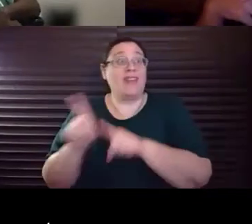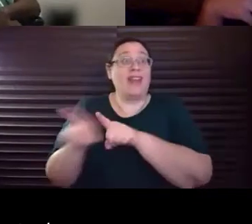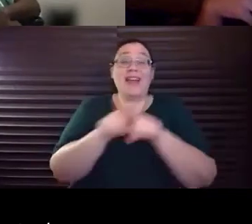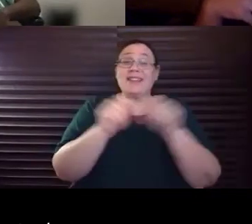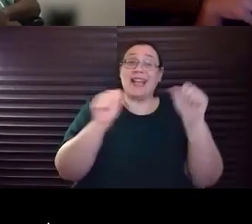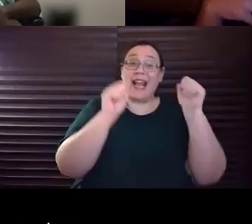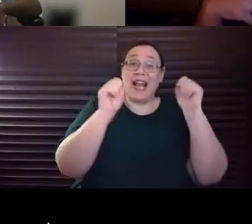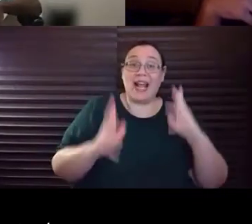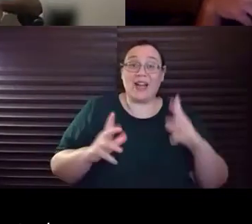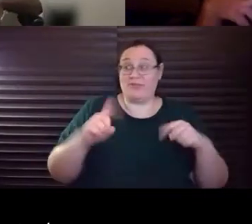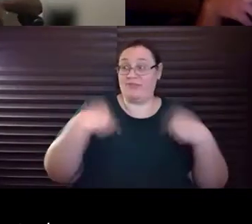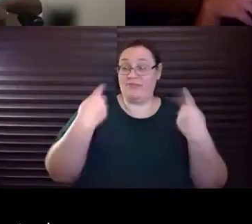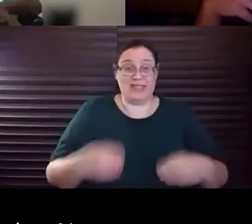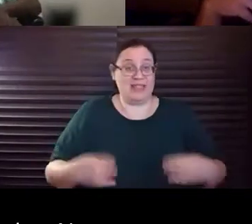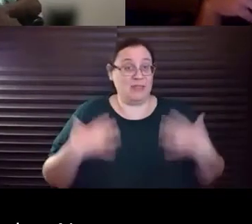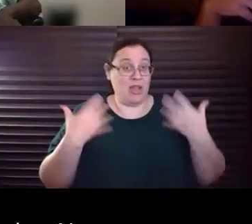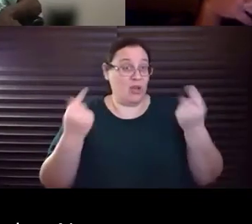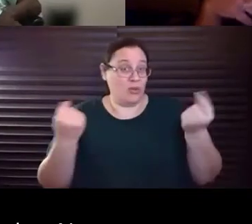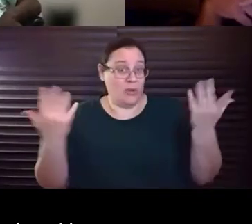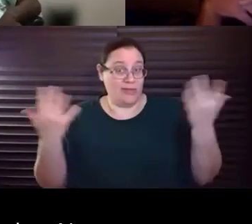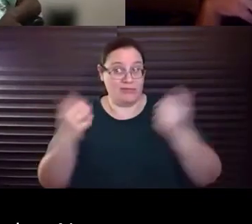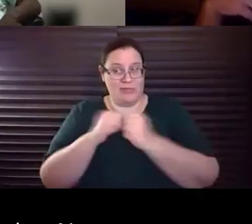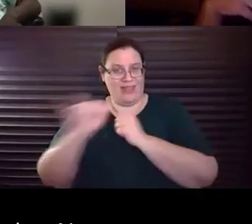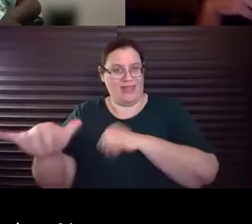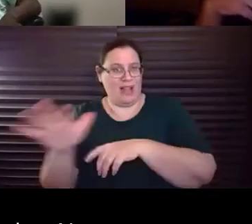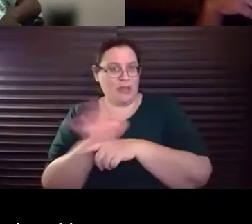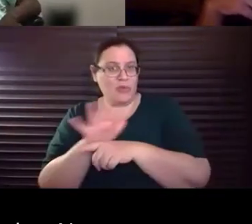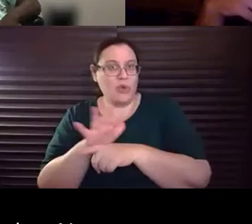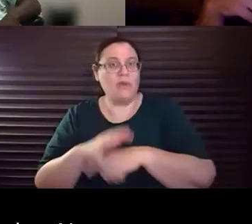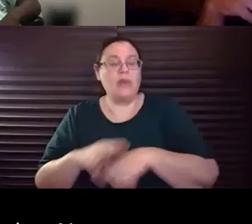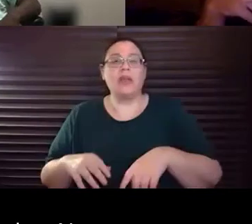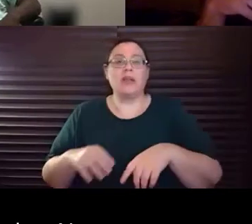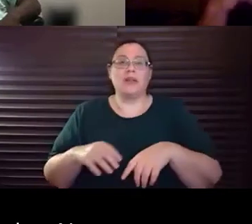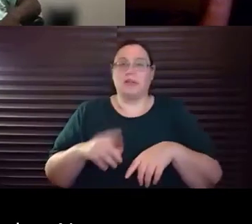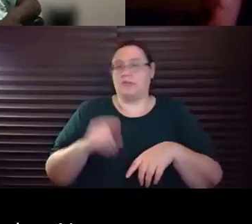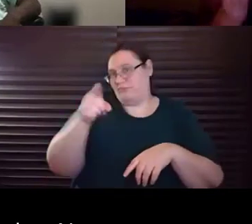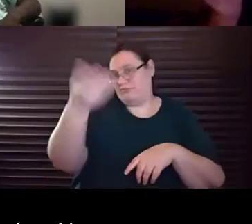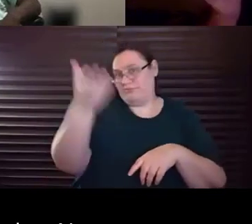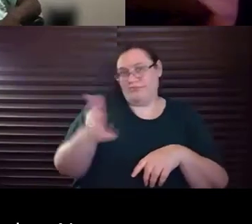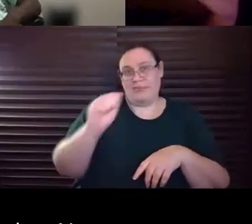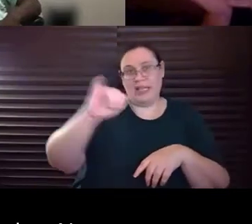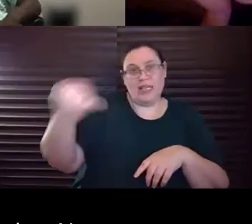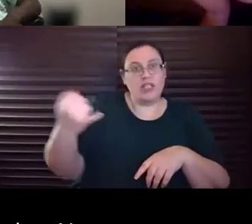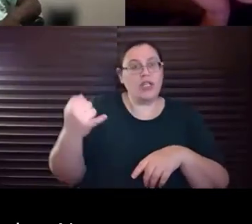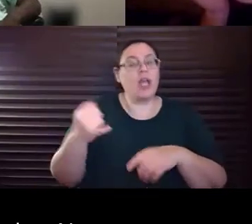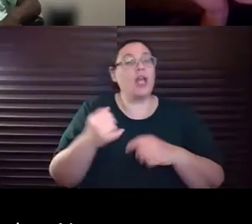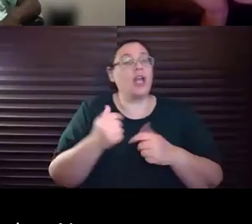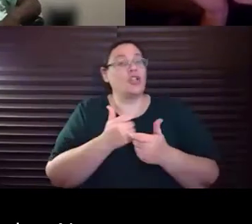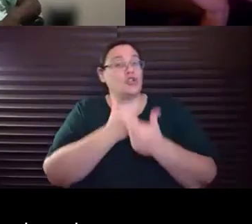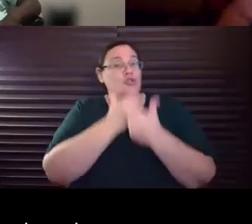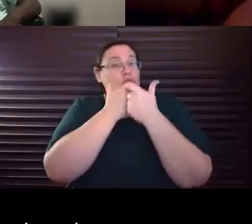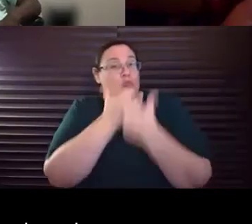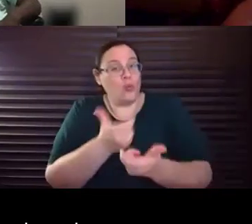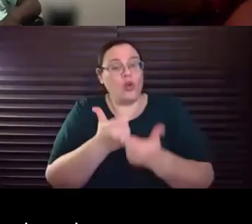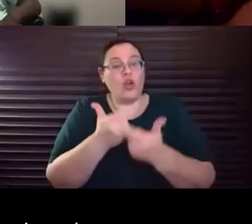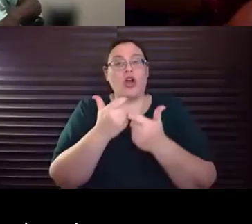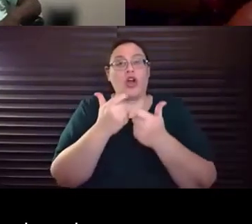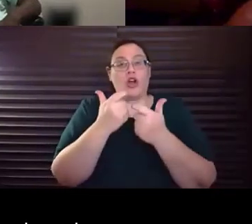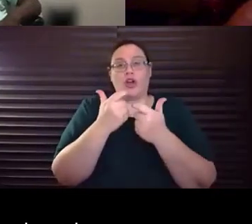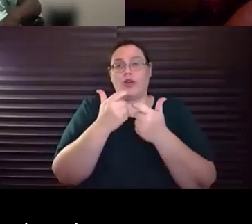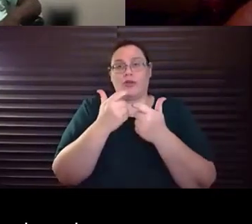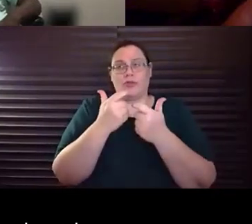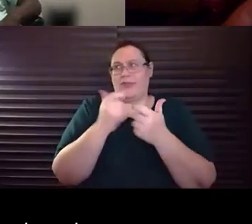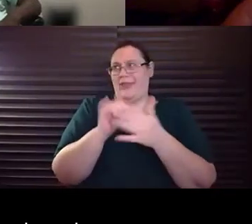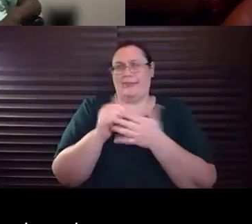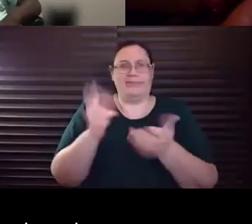always inspired me about that movie, and you to this day, AJ, is like watching that, which was 7 years ago,